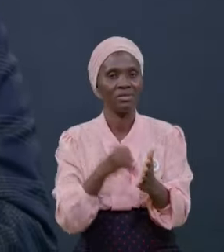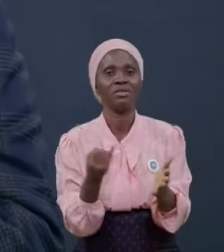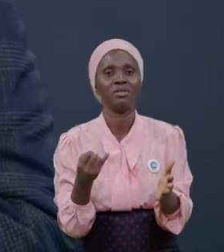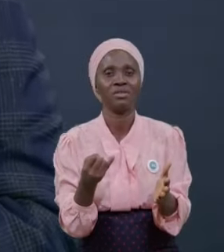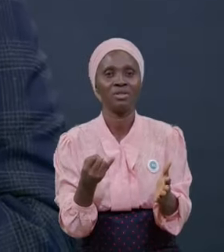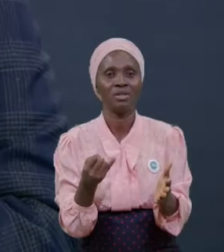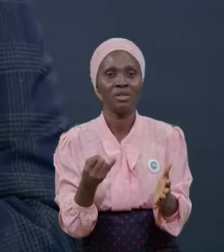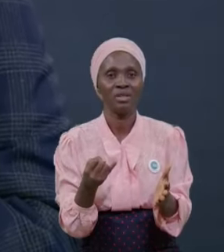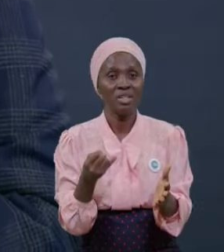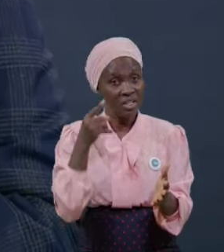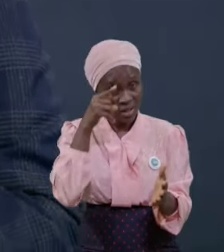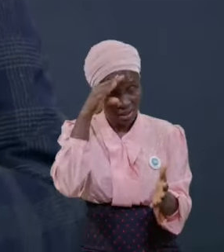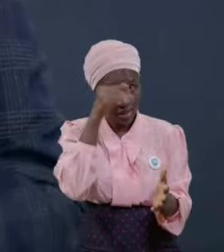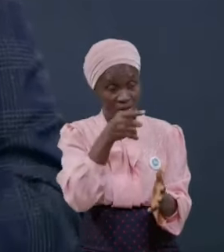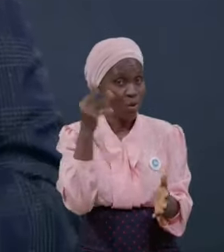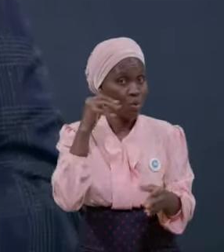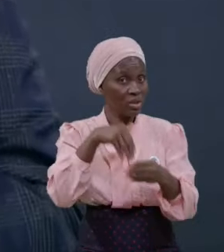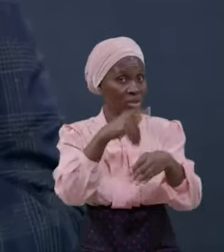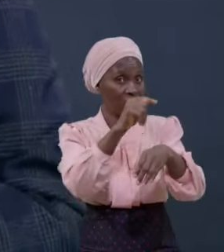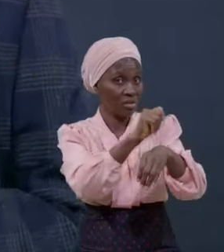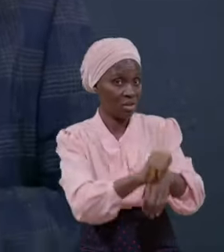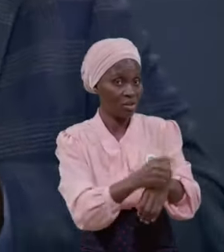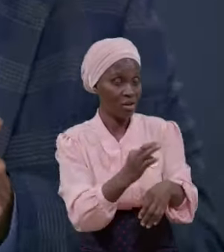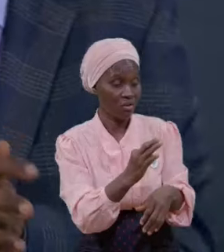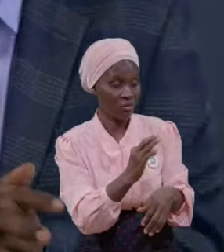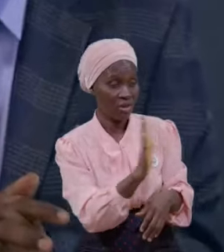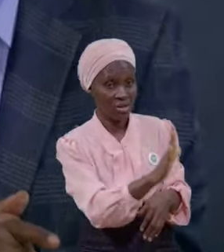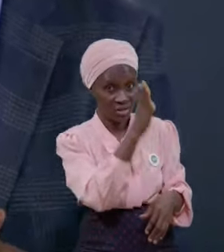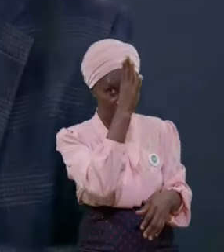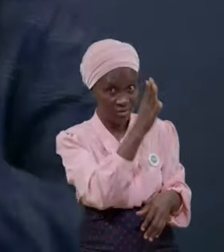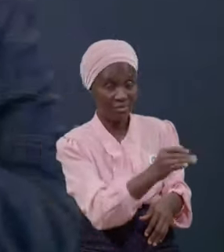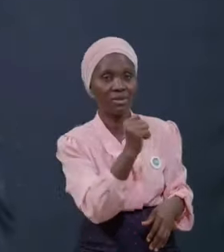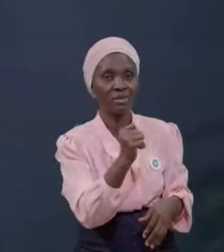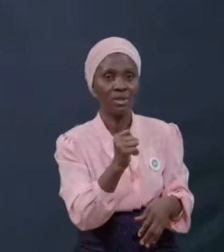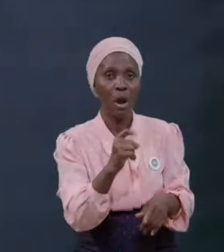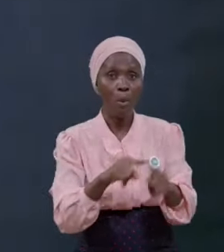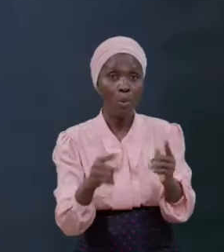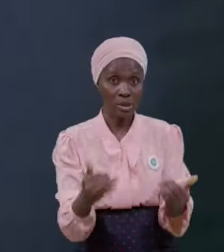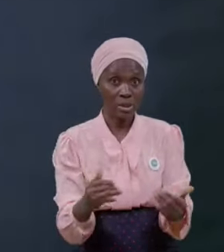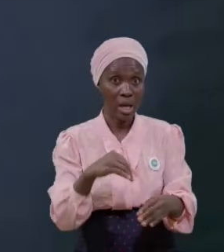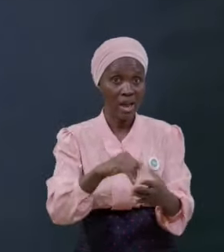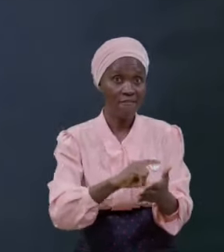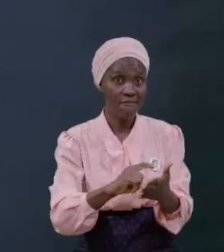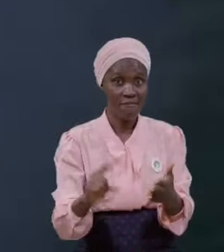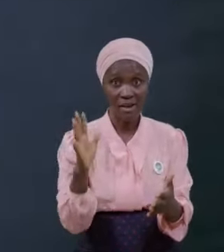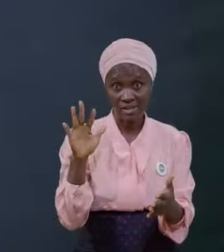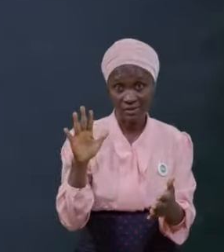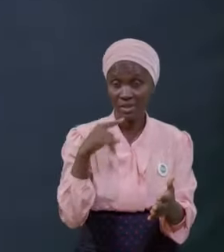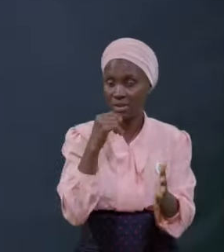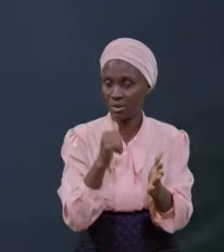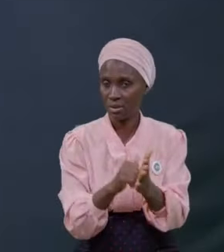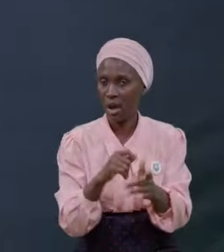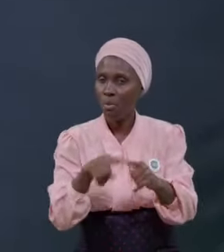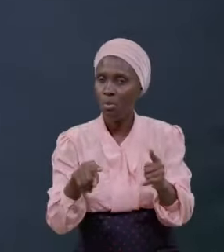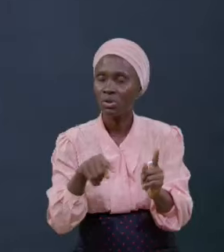verse 15, it says, but when it pleased God who